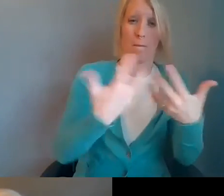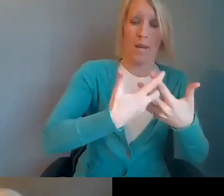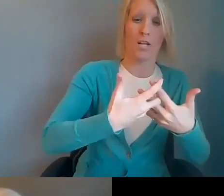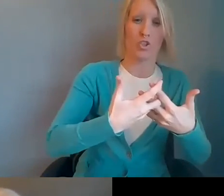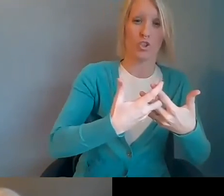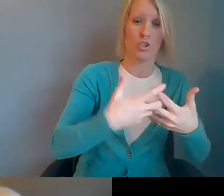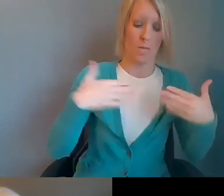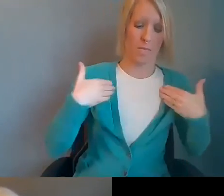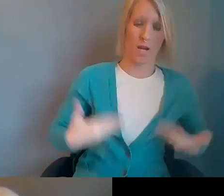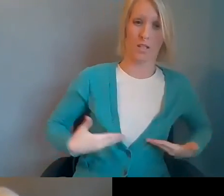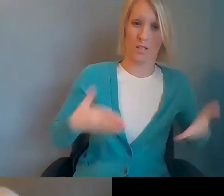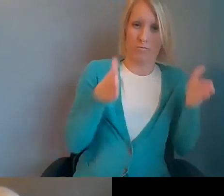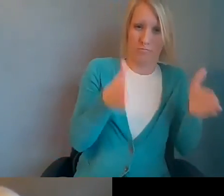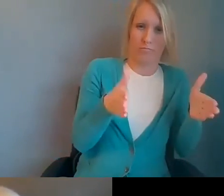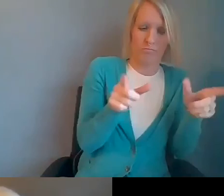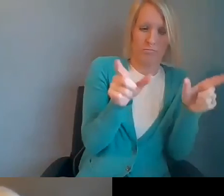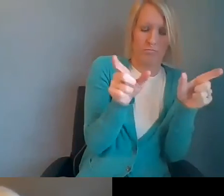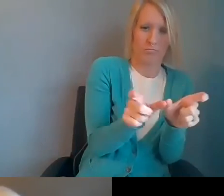color.